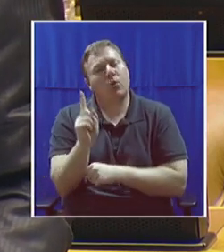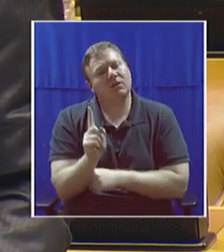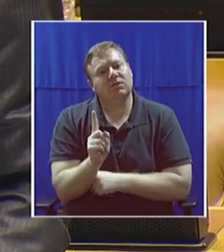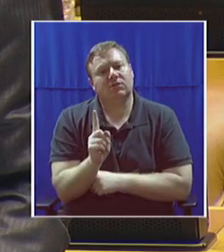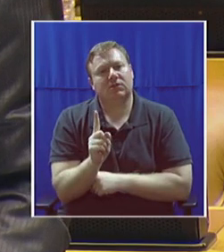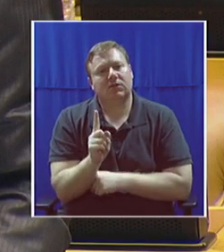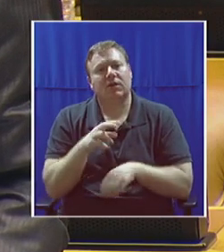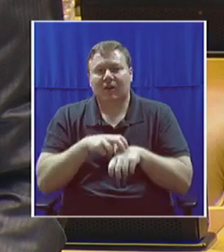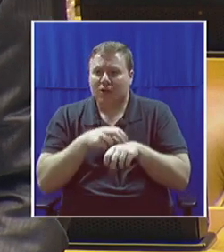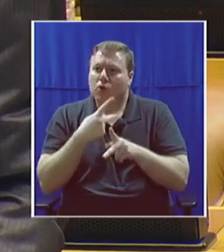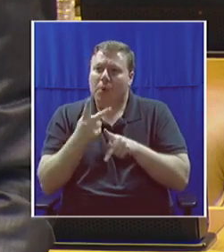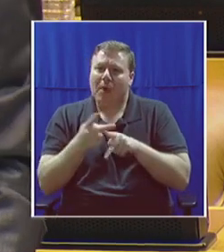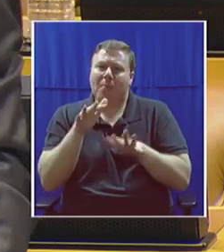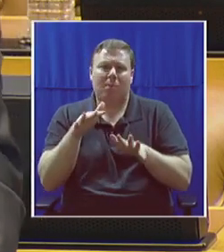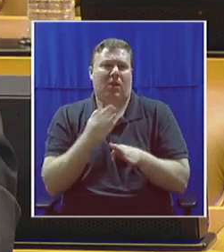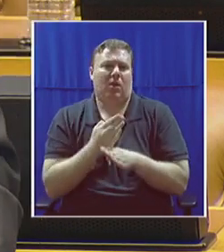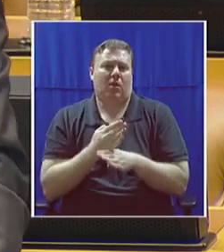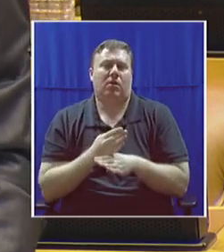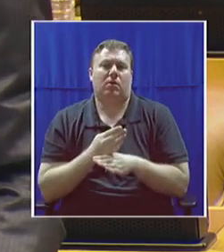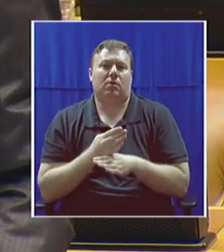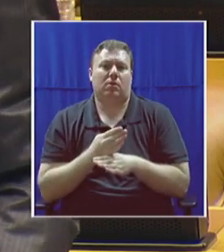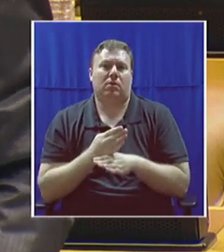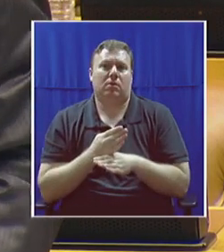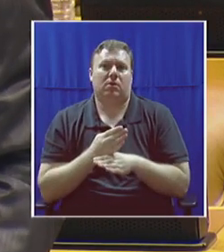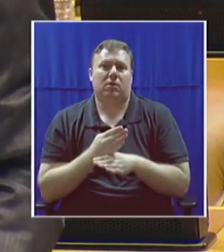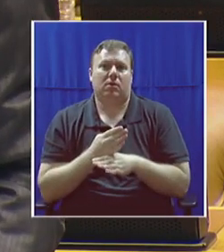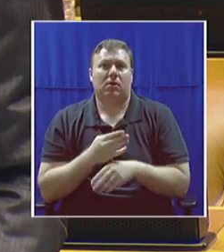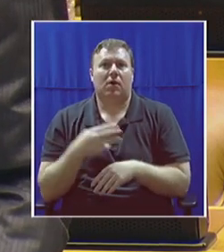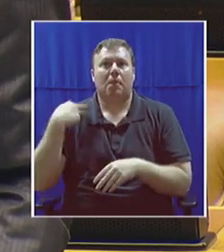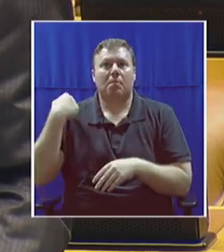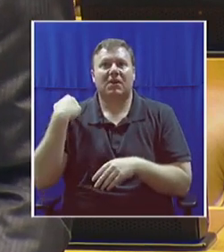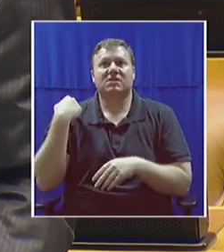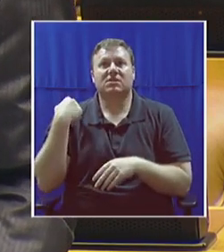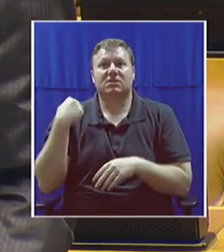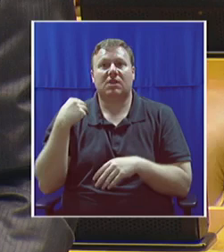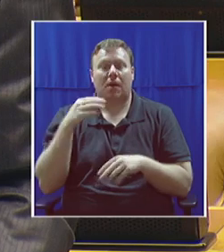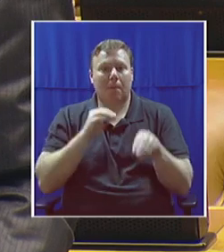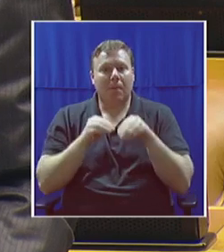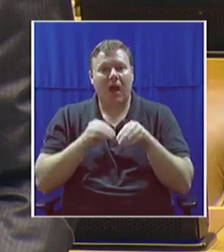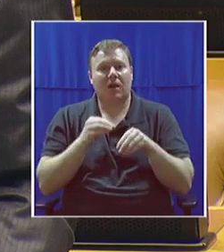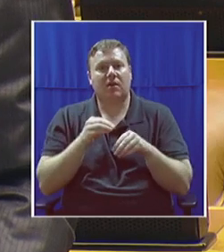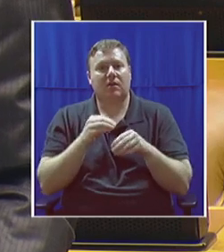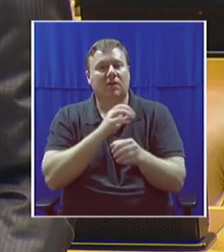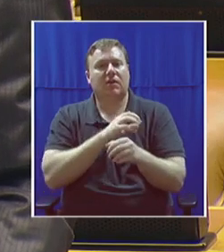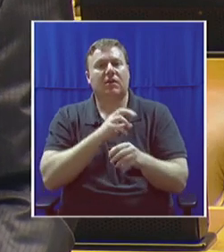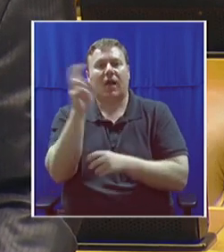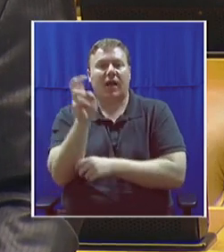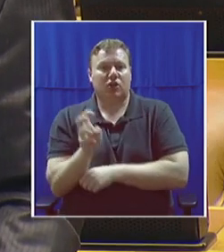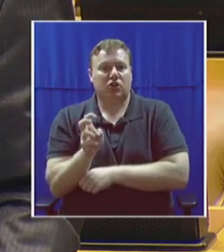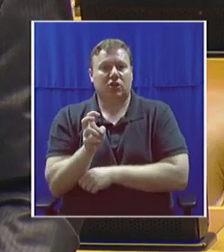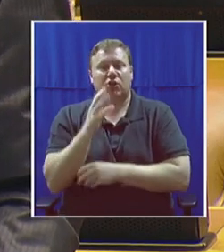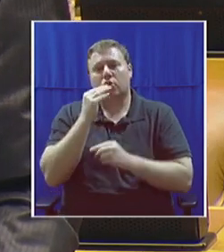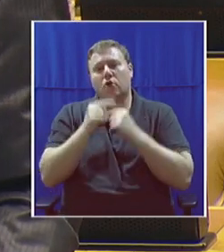to prepare the workers and I think uh the minister of uh mind and energy was talking about a